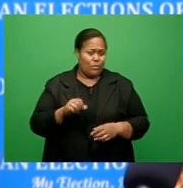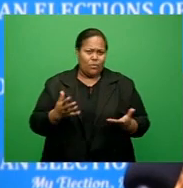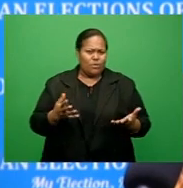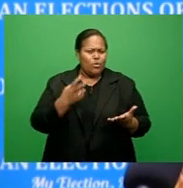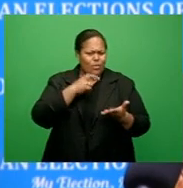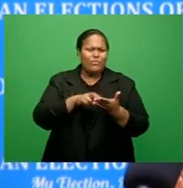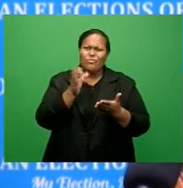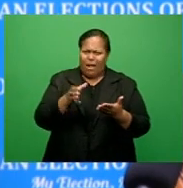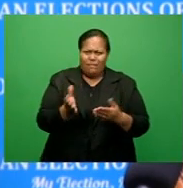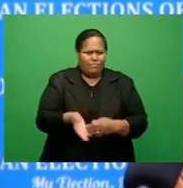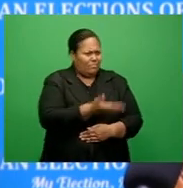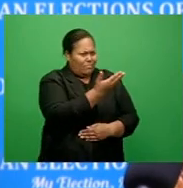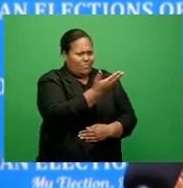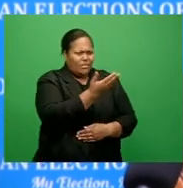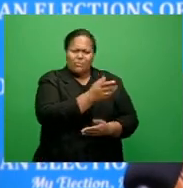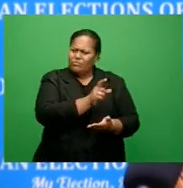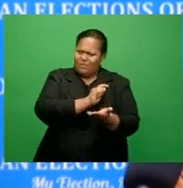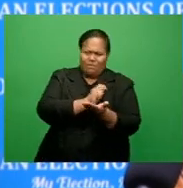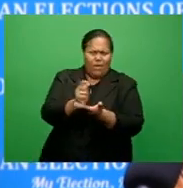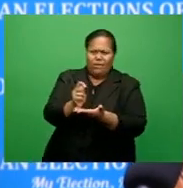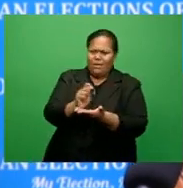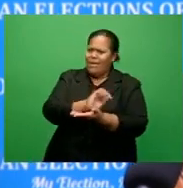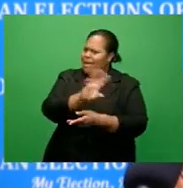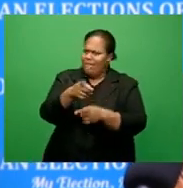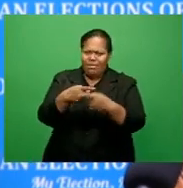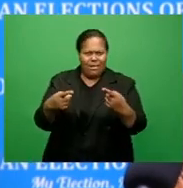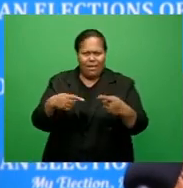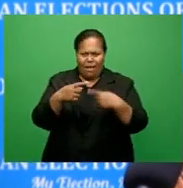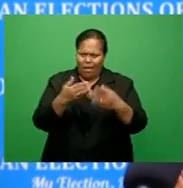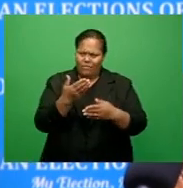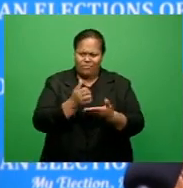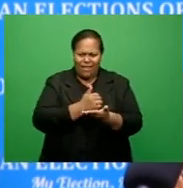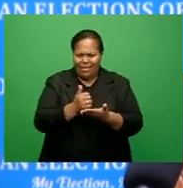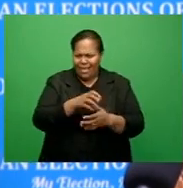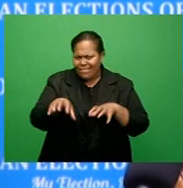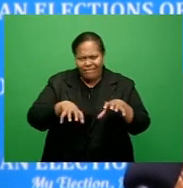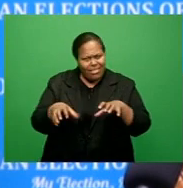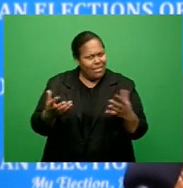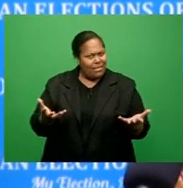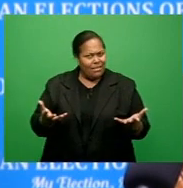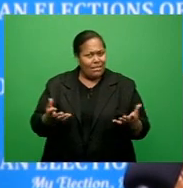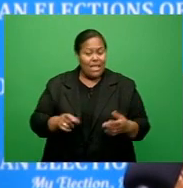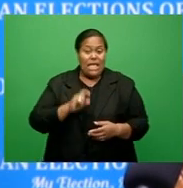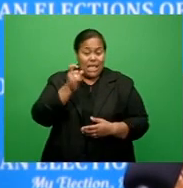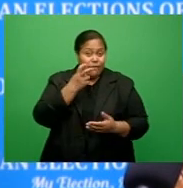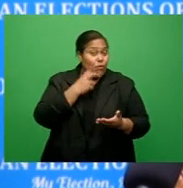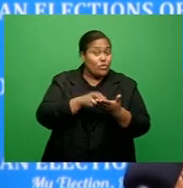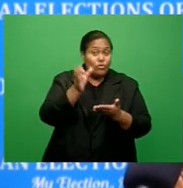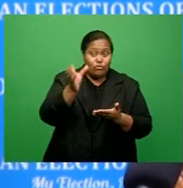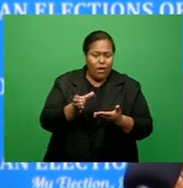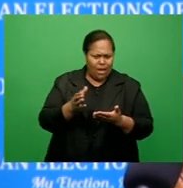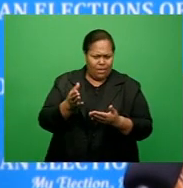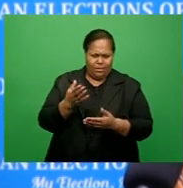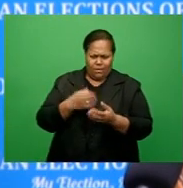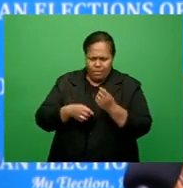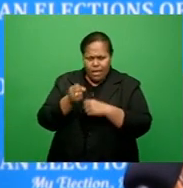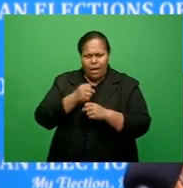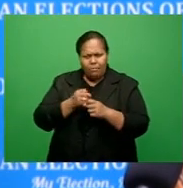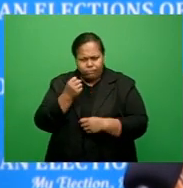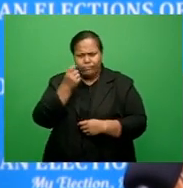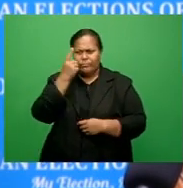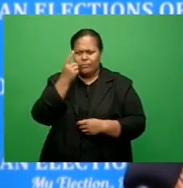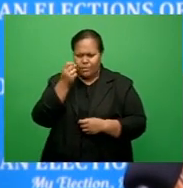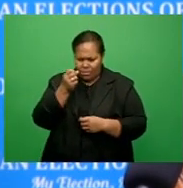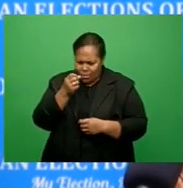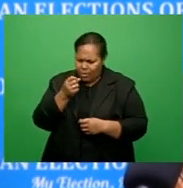about the activities of the registrar. And in the event the registrar becomes aware that a breach is no longer